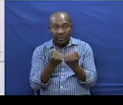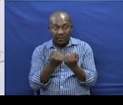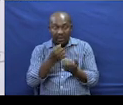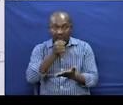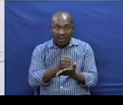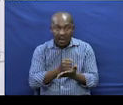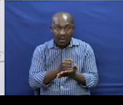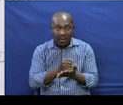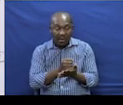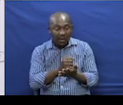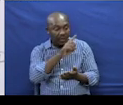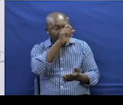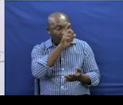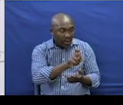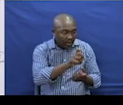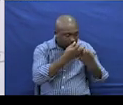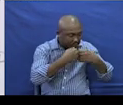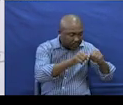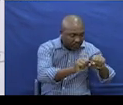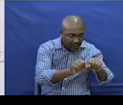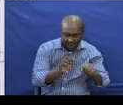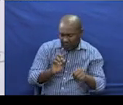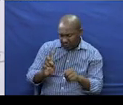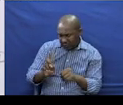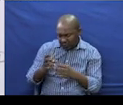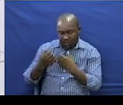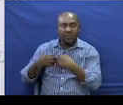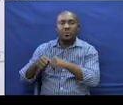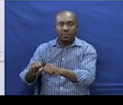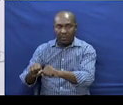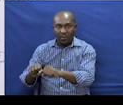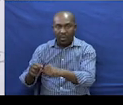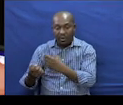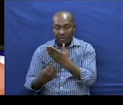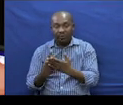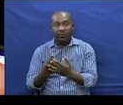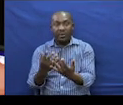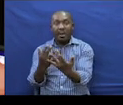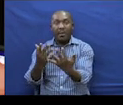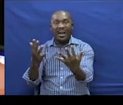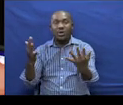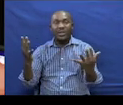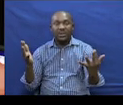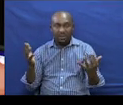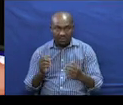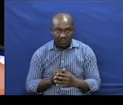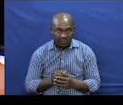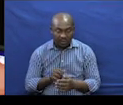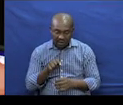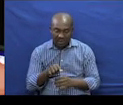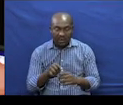be practiced in a certain country depends on the views or decision made by the majority. That is